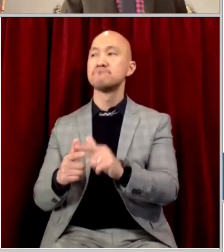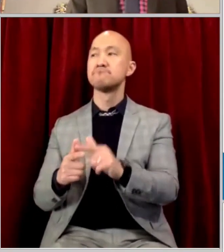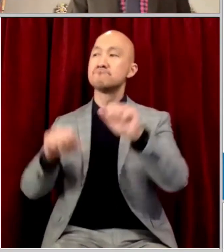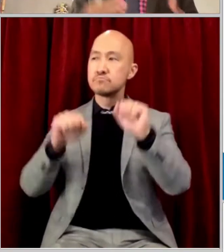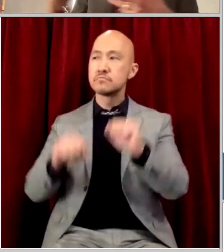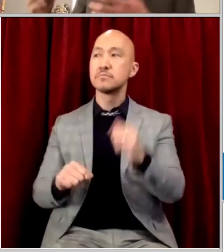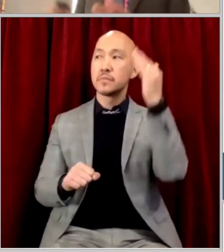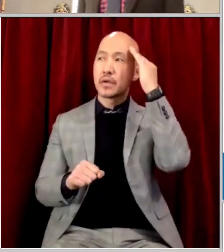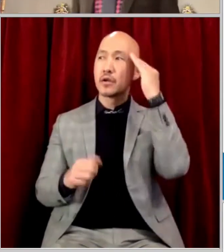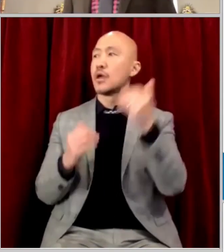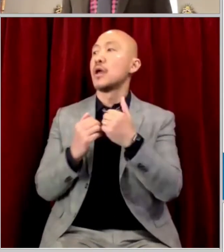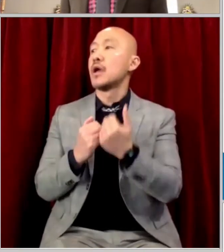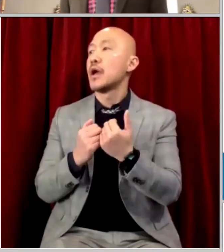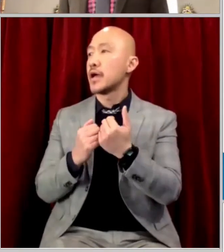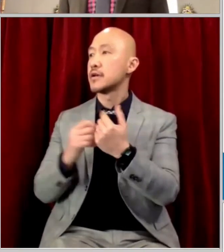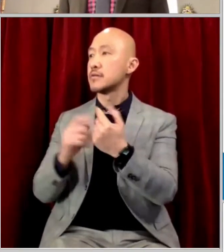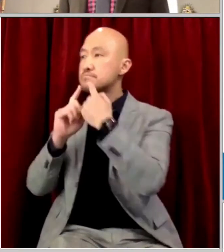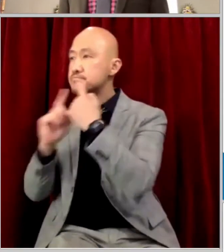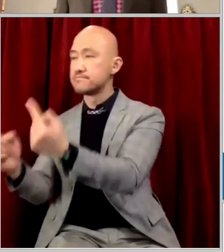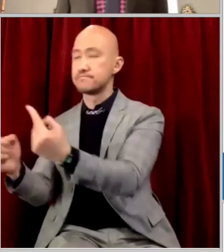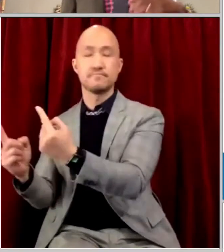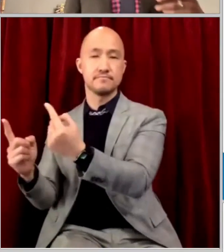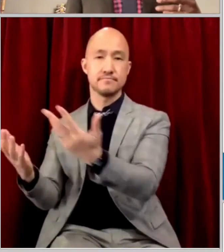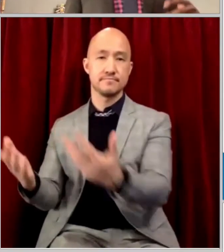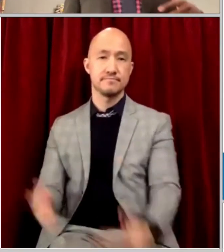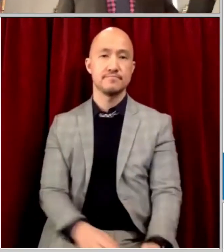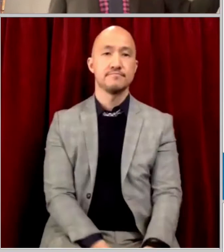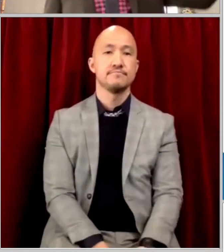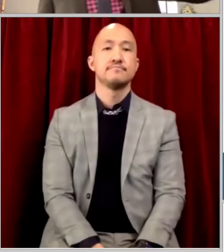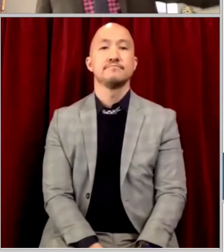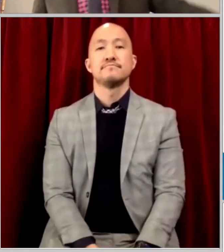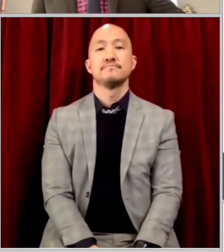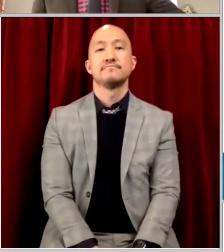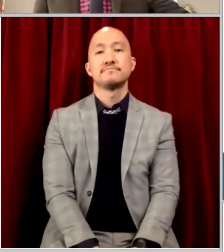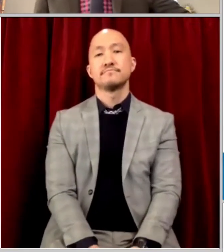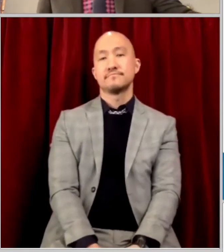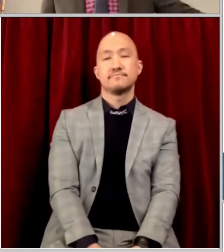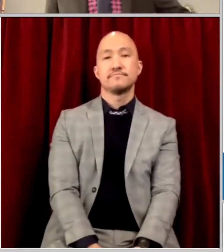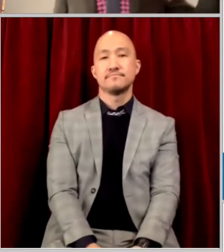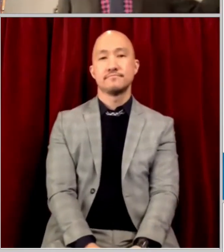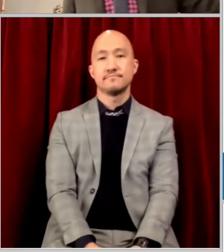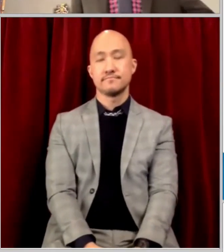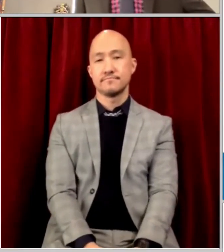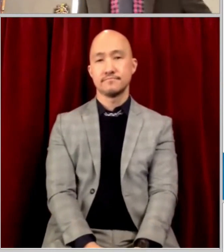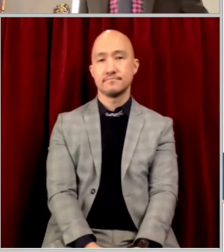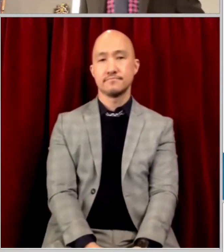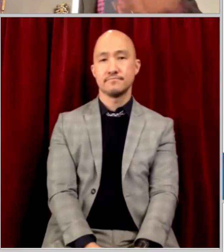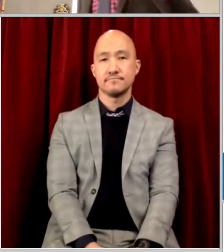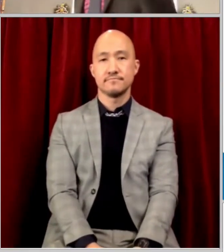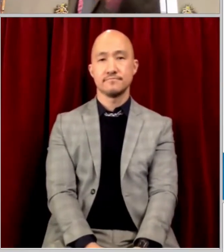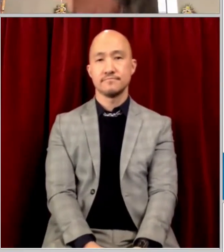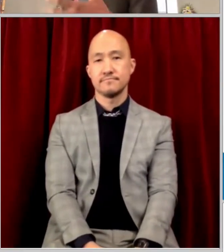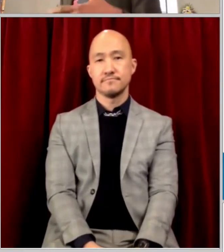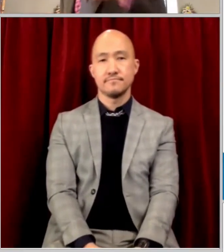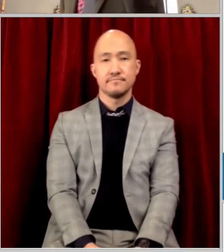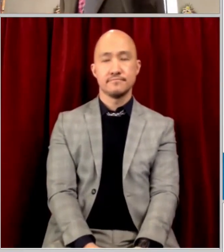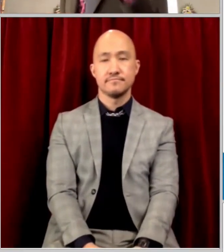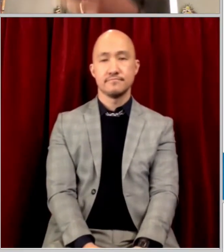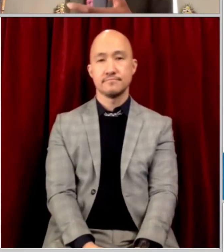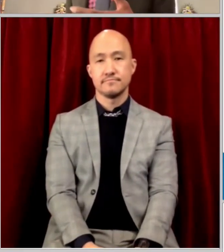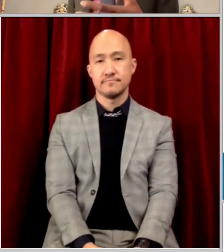ought to answer each one. Jesus is telling us, as being the salt of the world, salt of the earth, we have